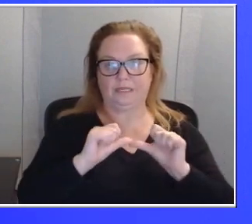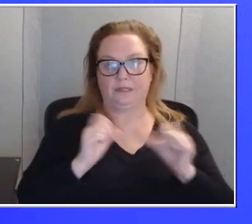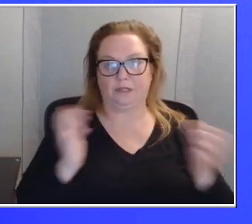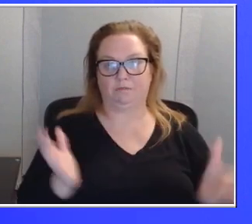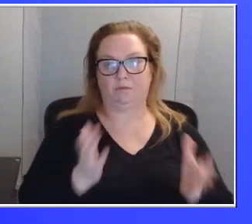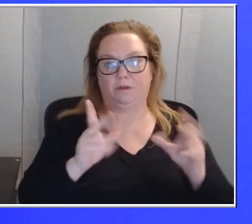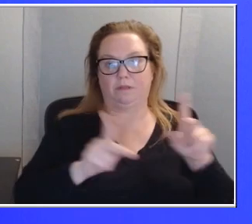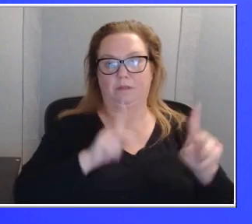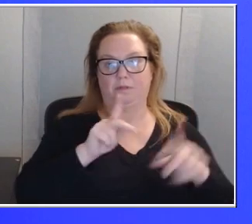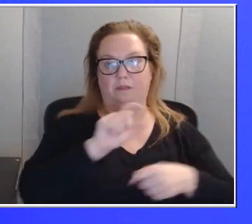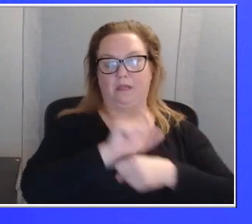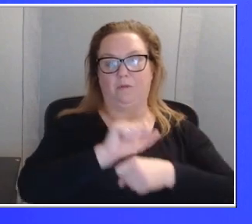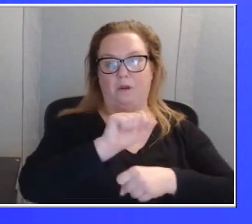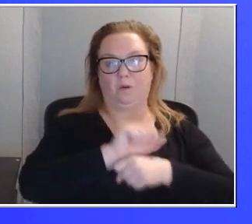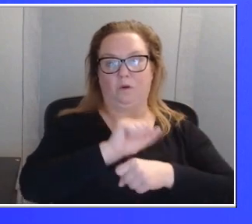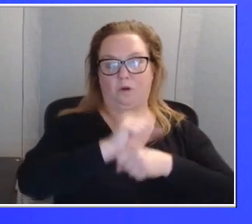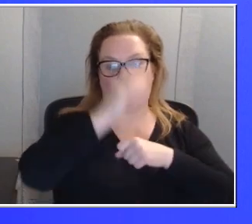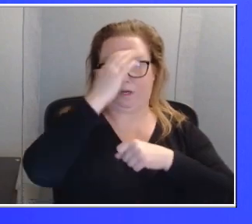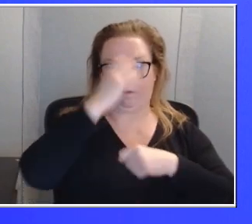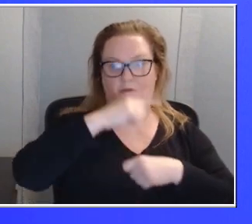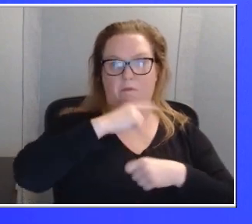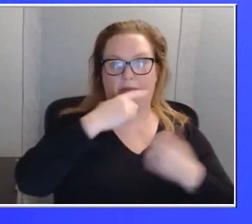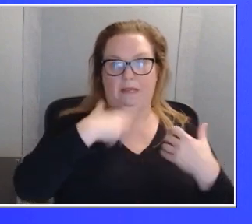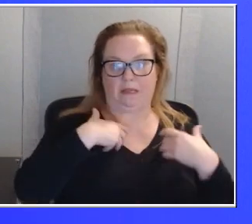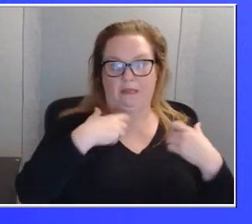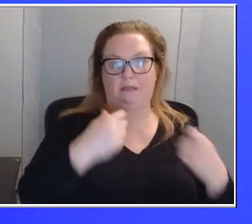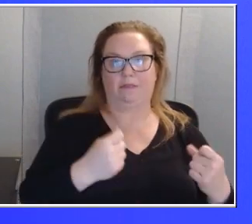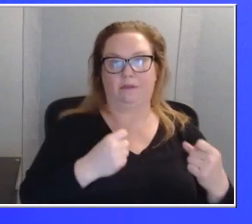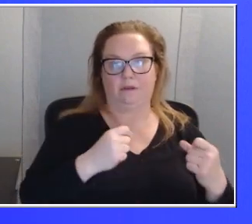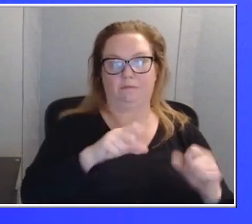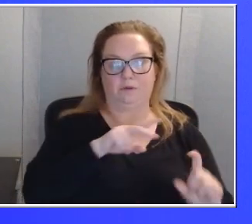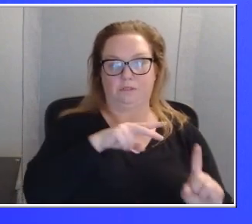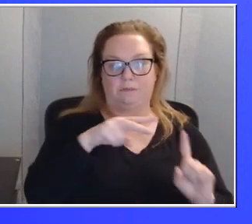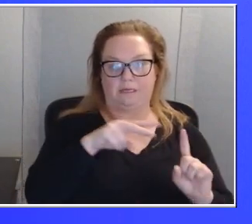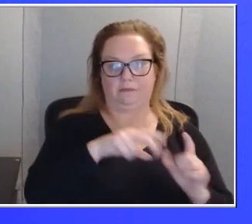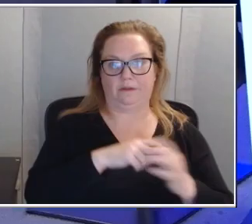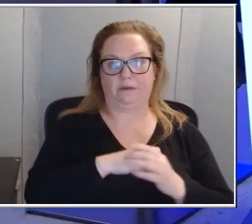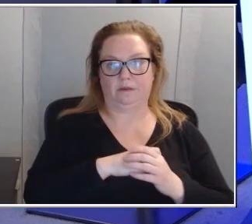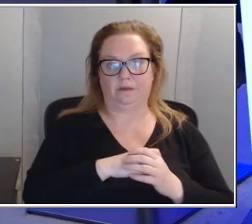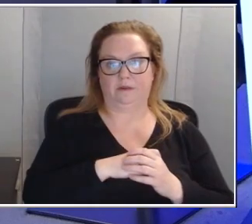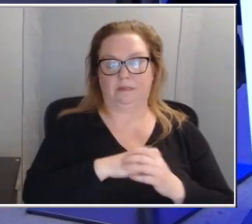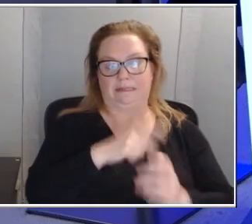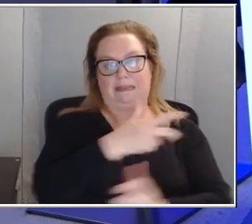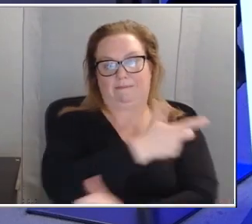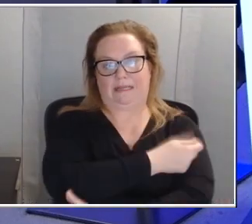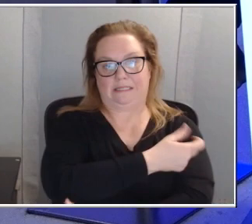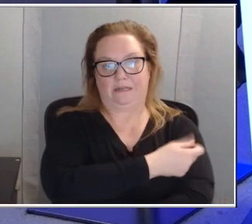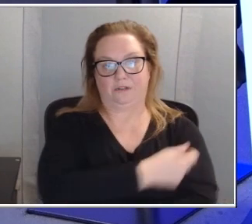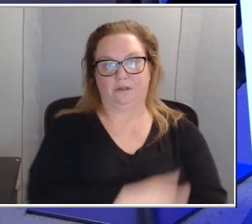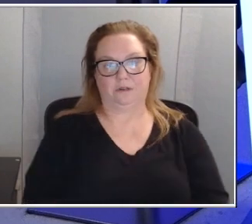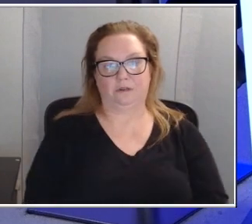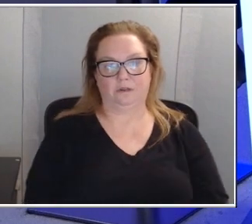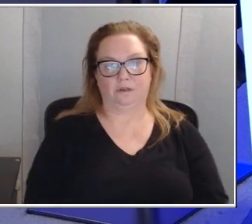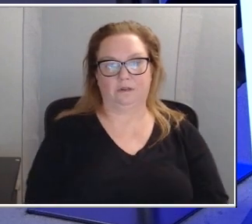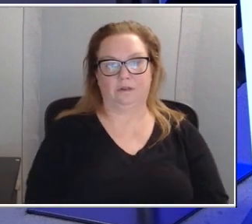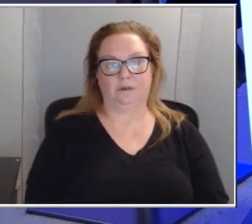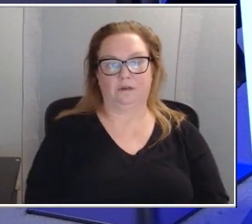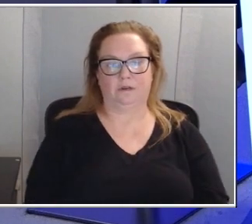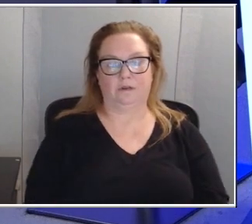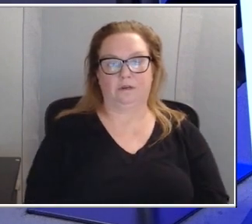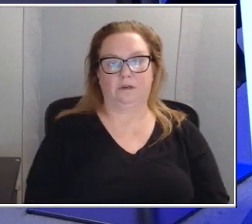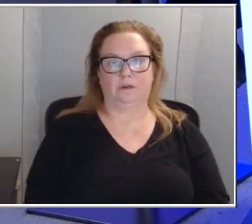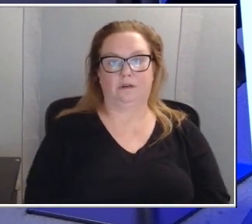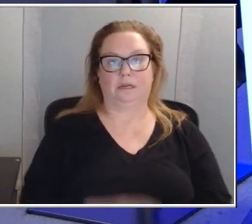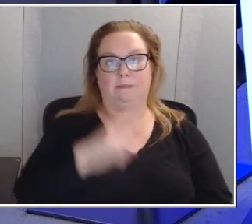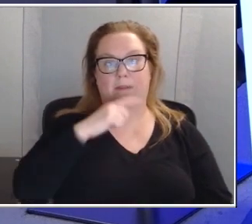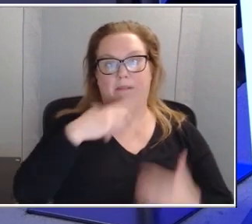we know from a public health perspective, like vaccination. Yeah, I think that's really important, and yeah, public health, mental